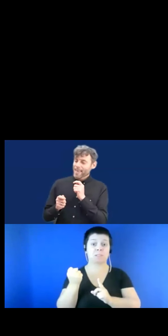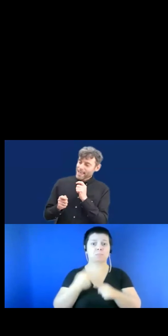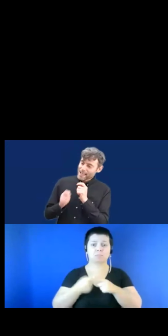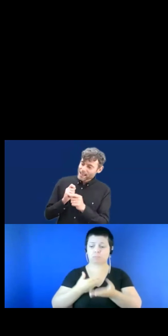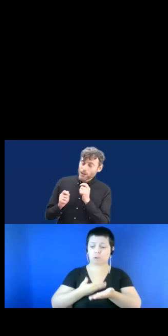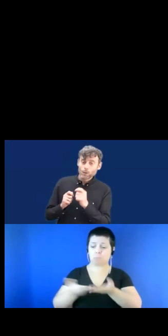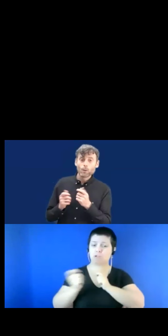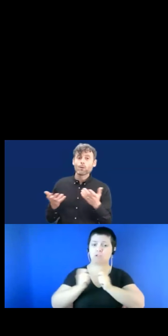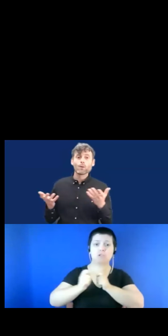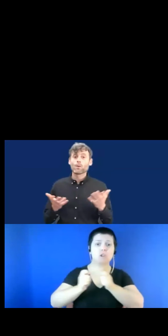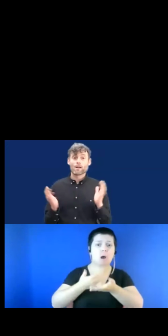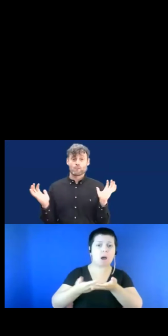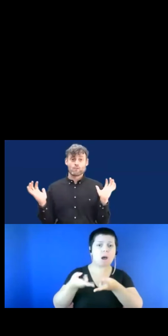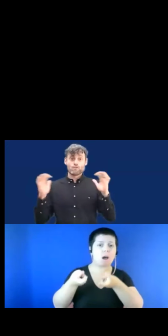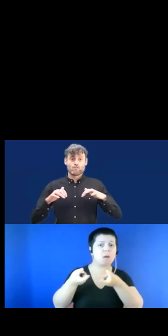George conference.